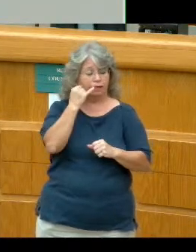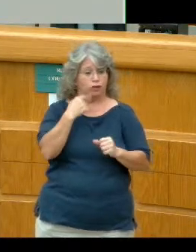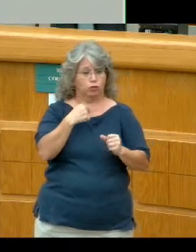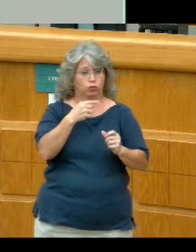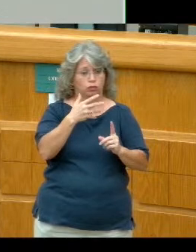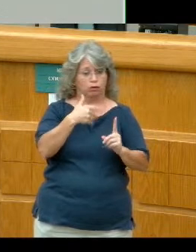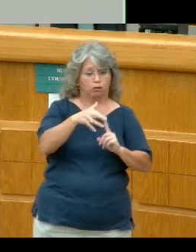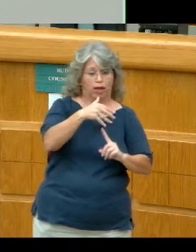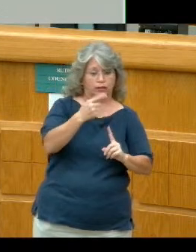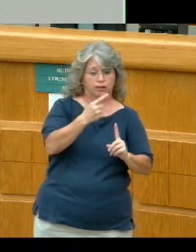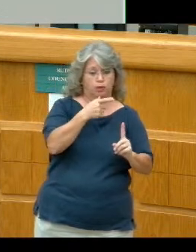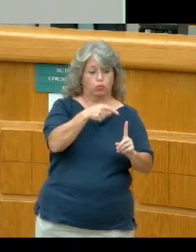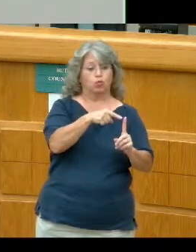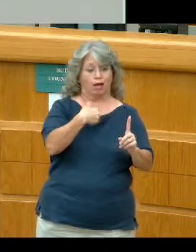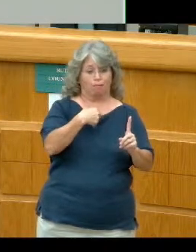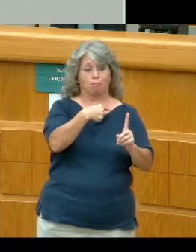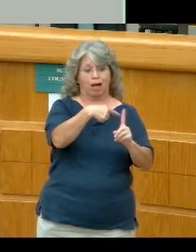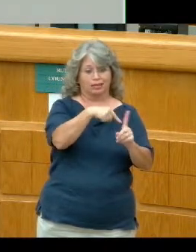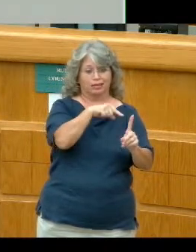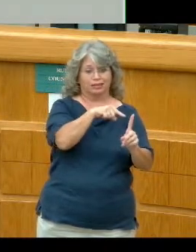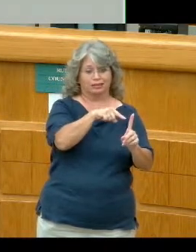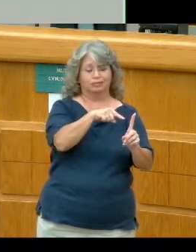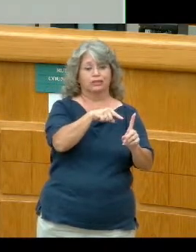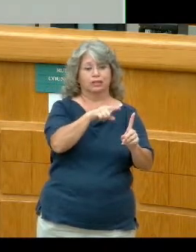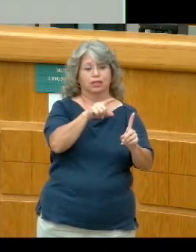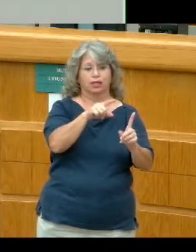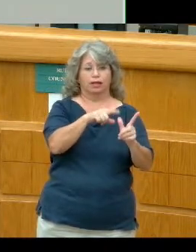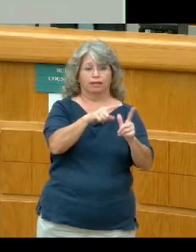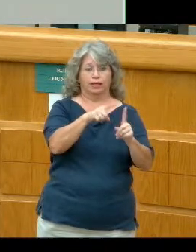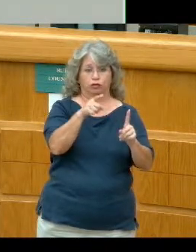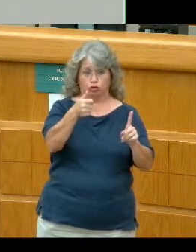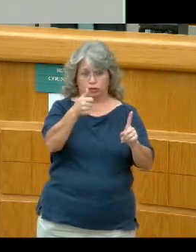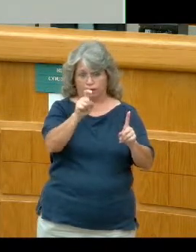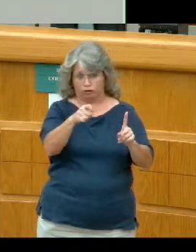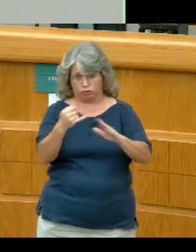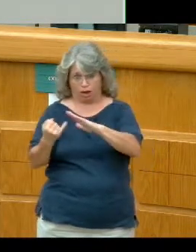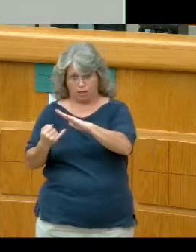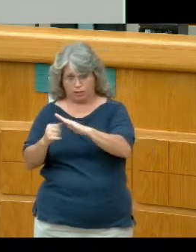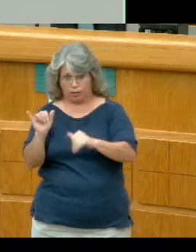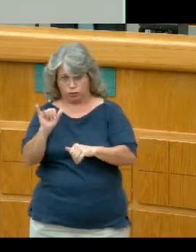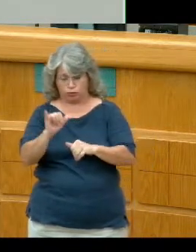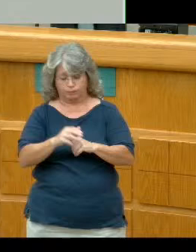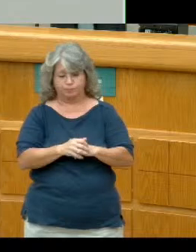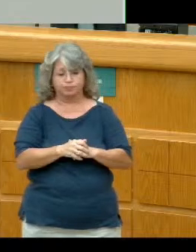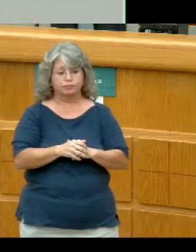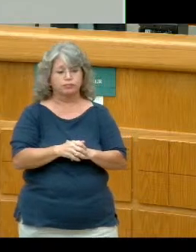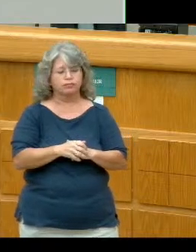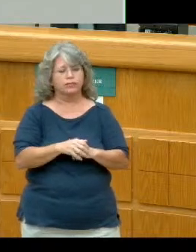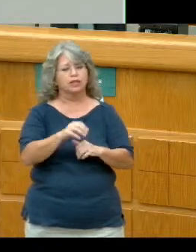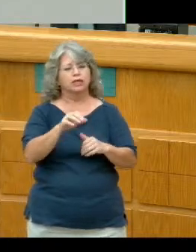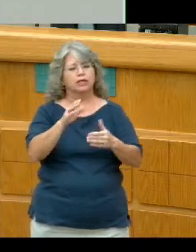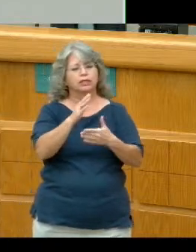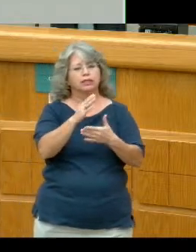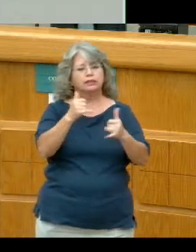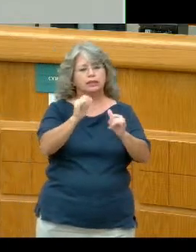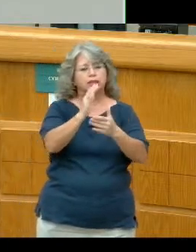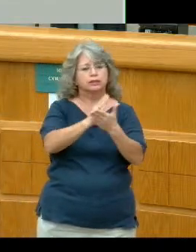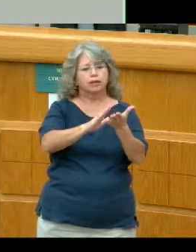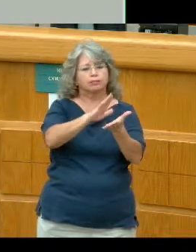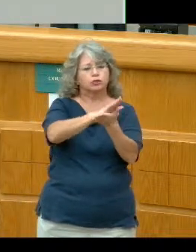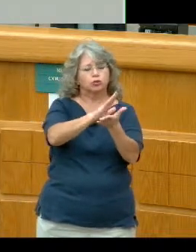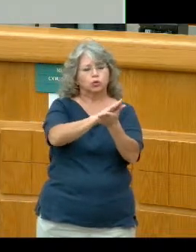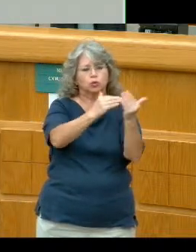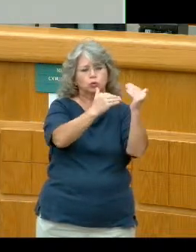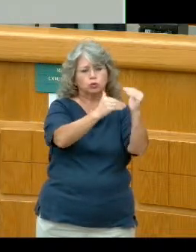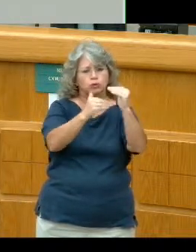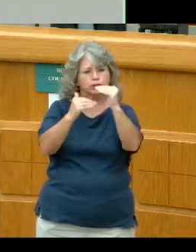you're around somebody who tests positive for COVID, you should self-isolate until you get tested. There are school restrictions in place, but they're